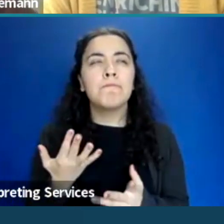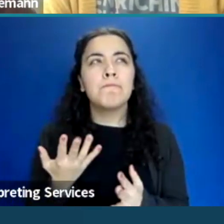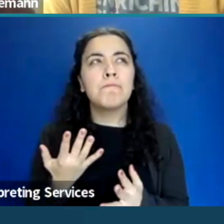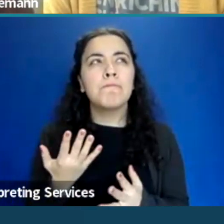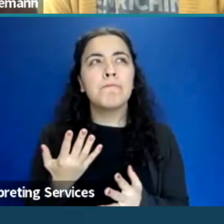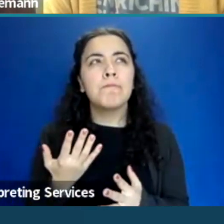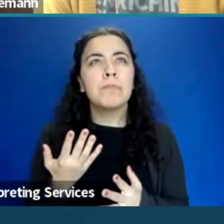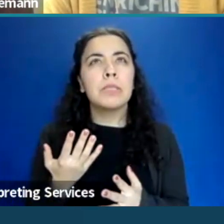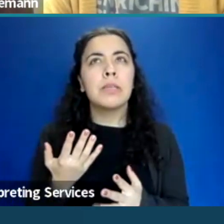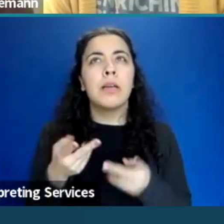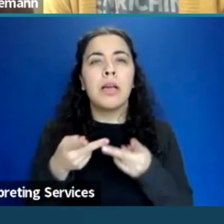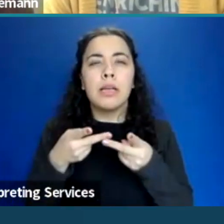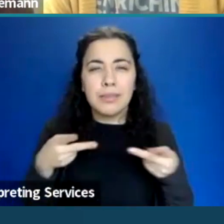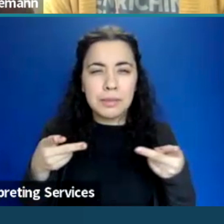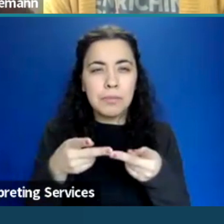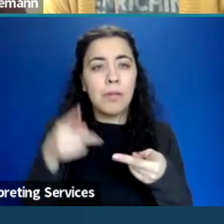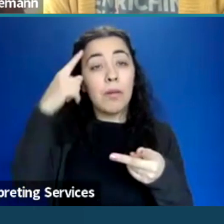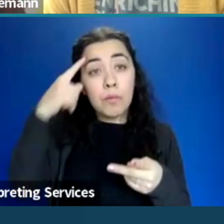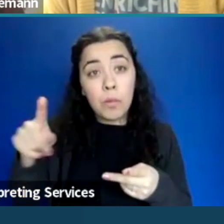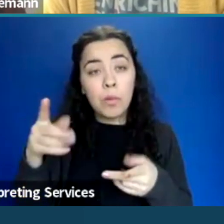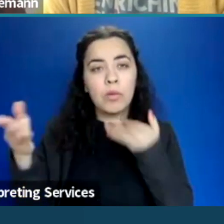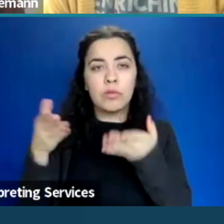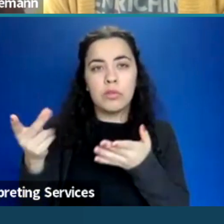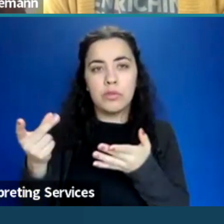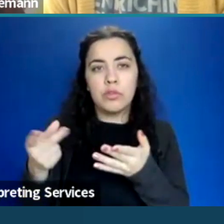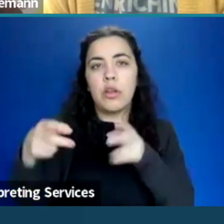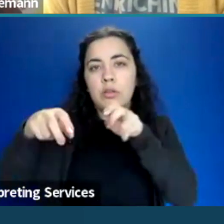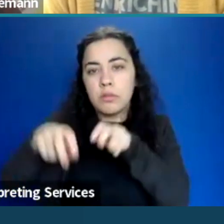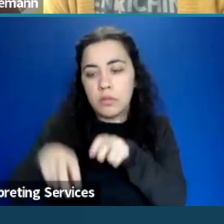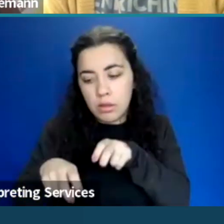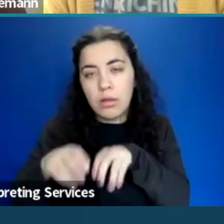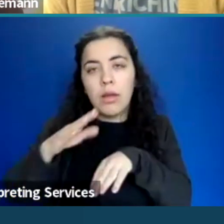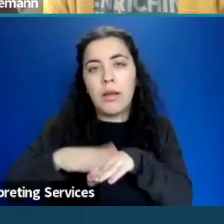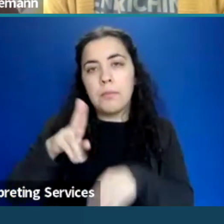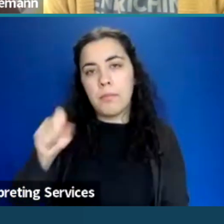a spot for service dogs on buses,